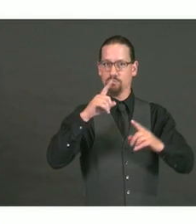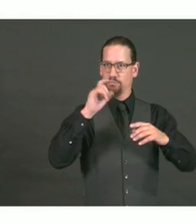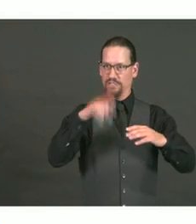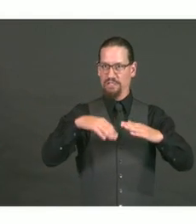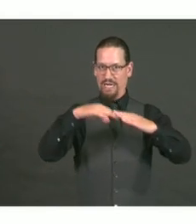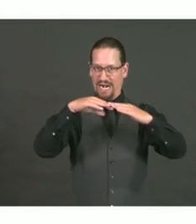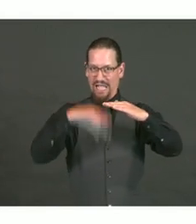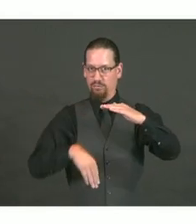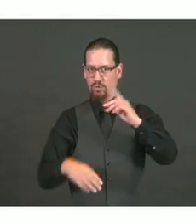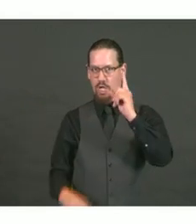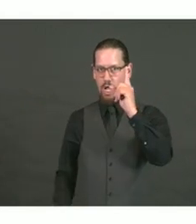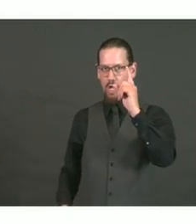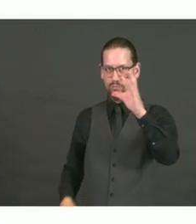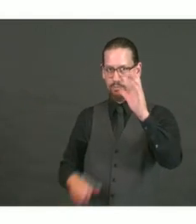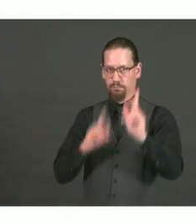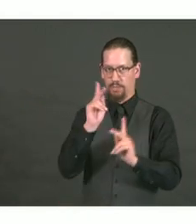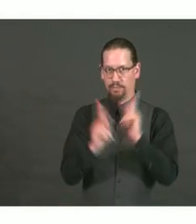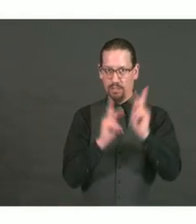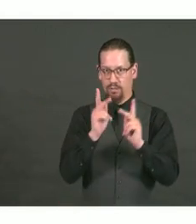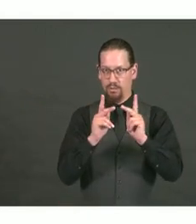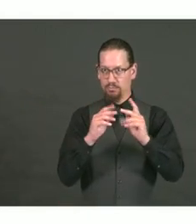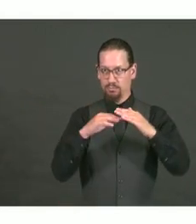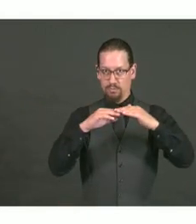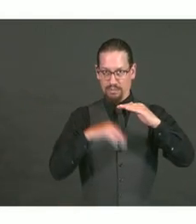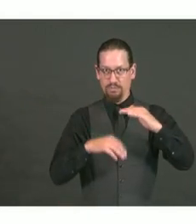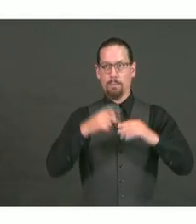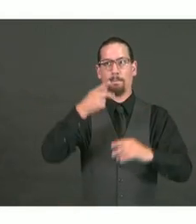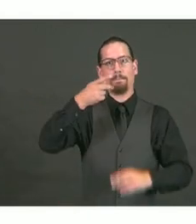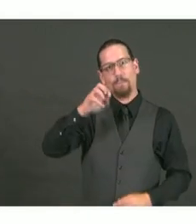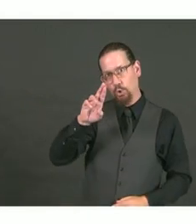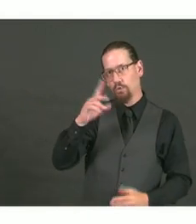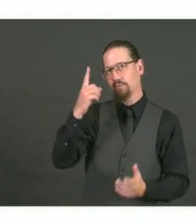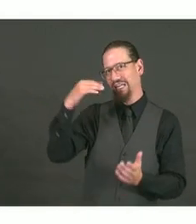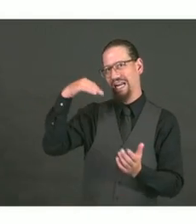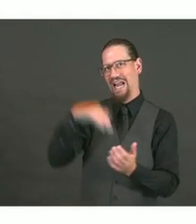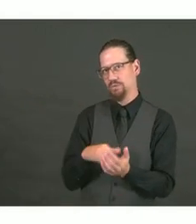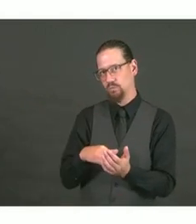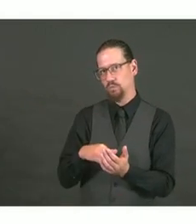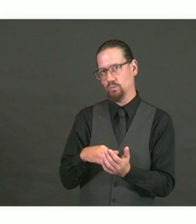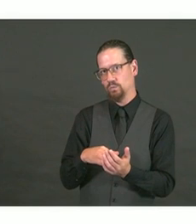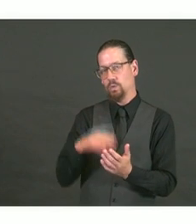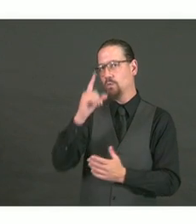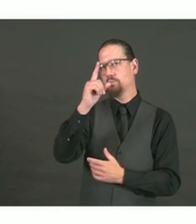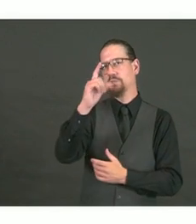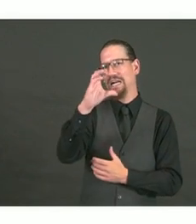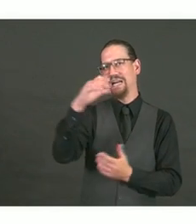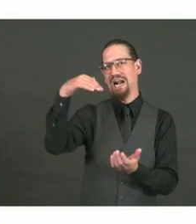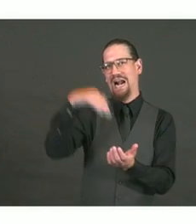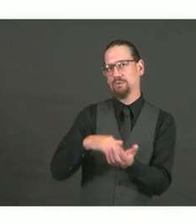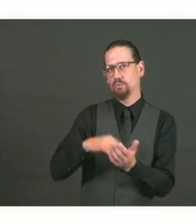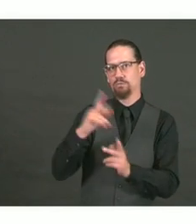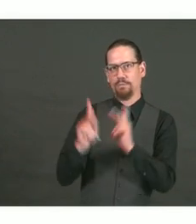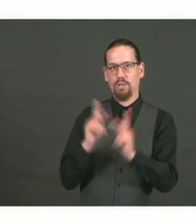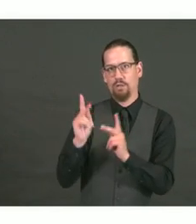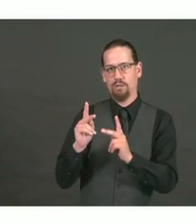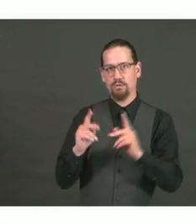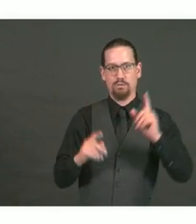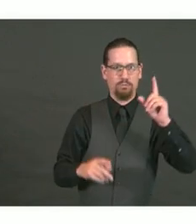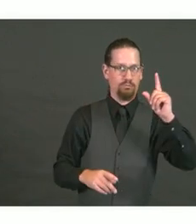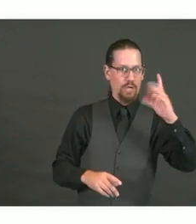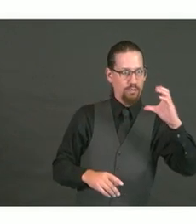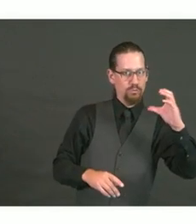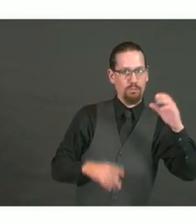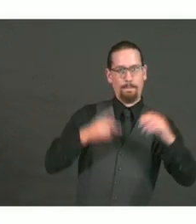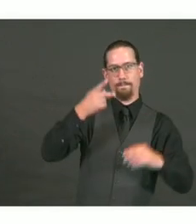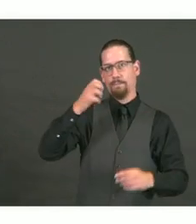cases per 100,000 people in a week in order to fully reopen their schools